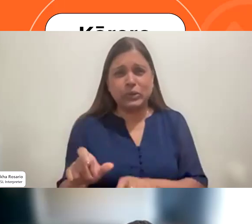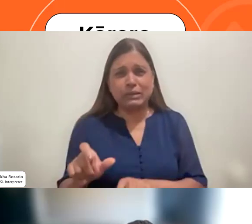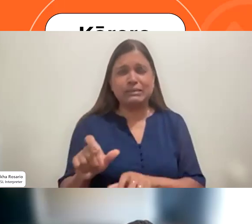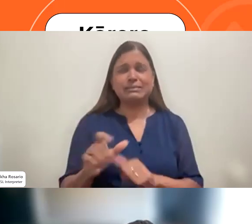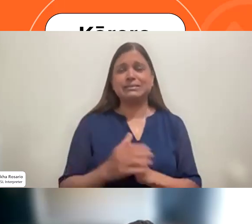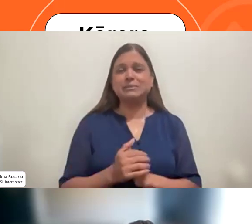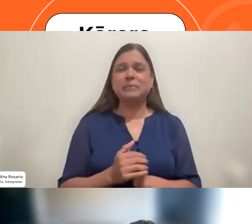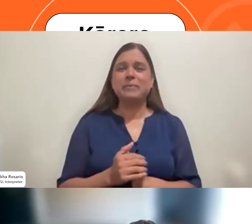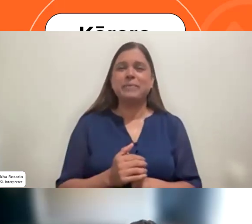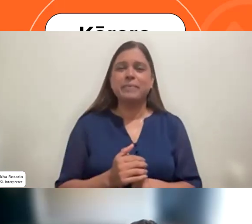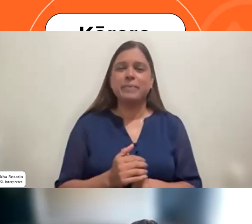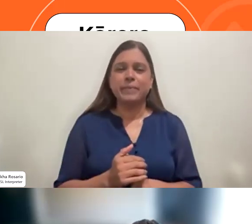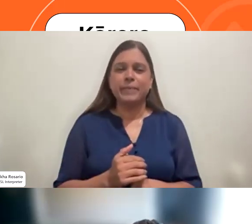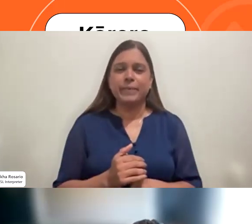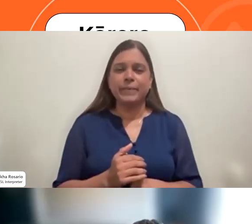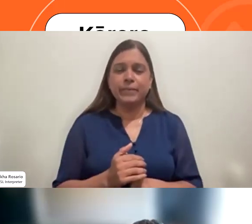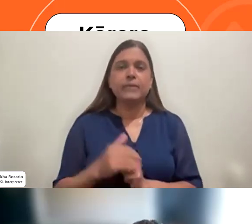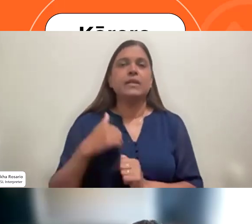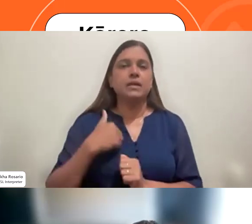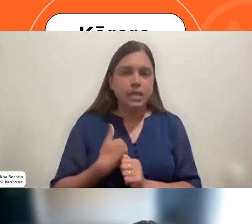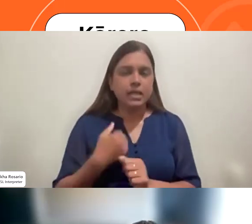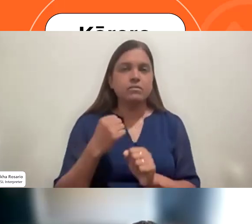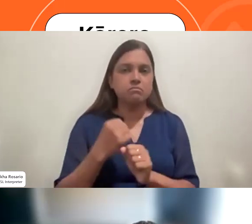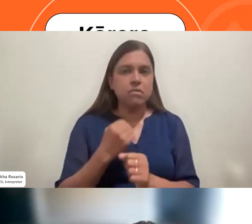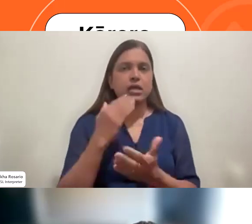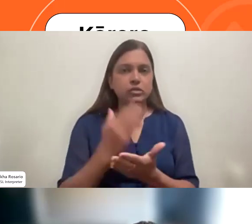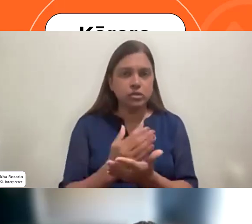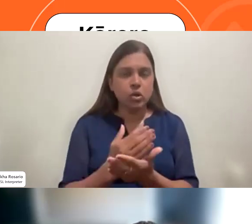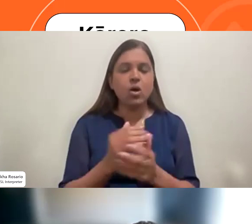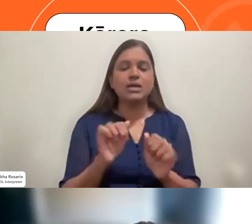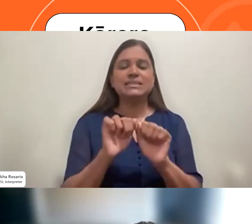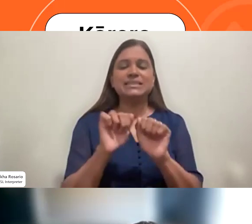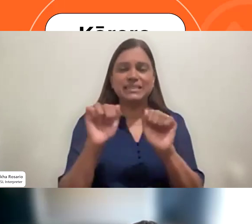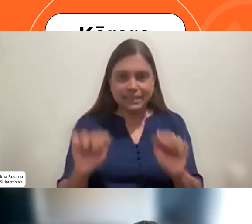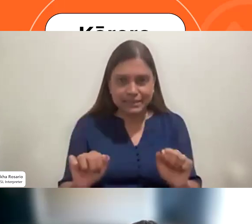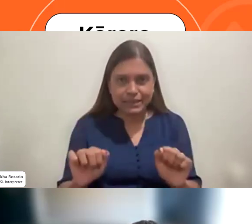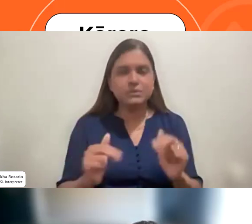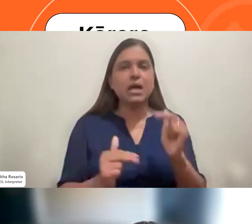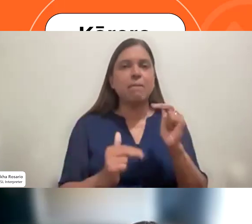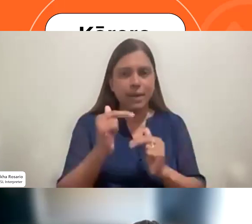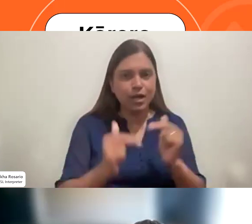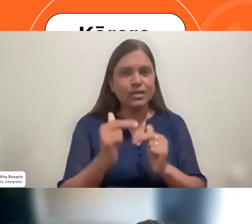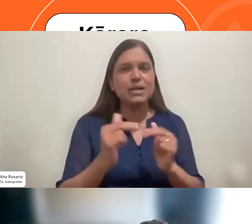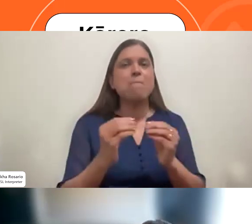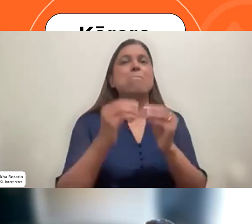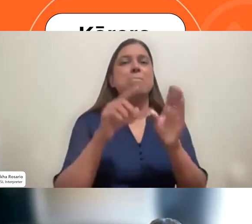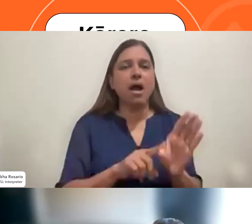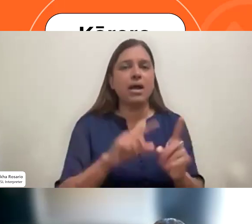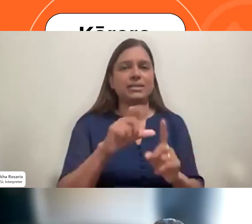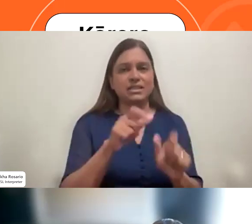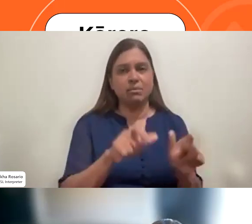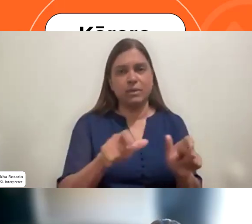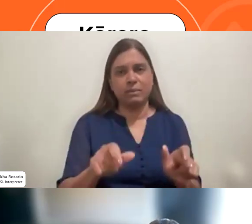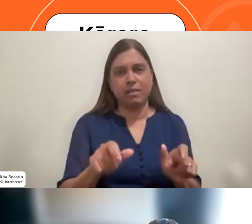I think we need to make sure that systems are built by disabled people as thinkers, creators, doers, and